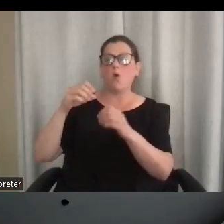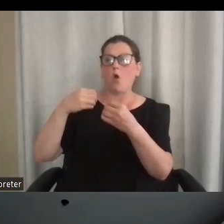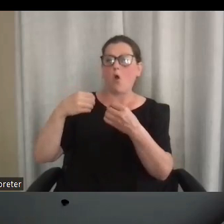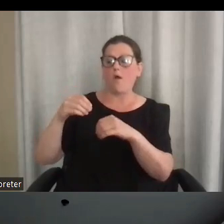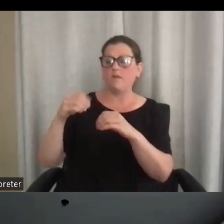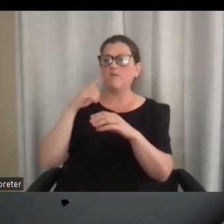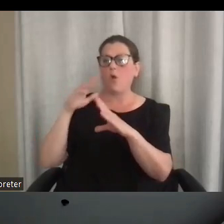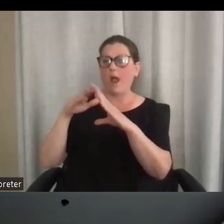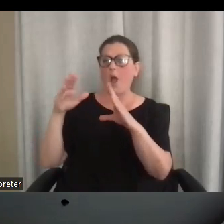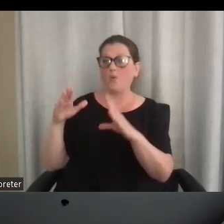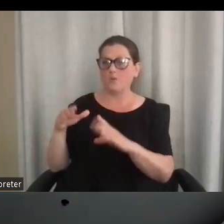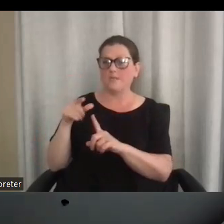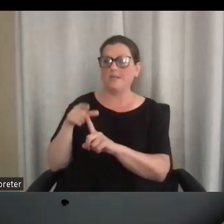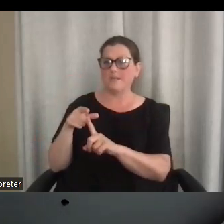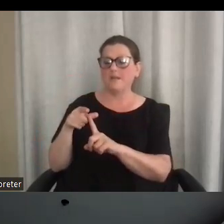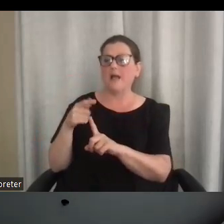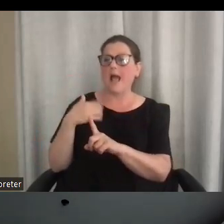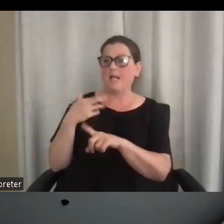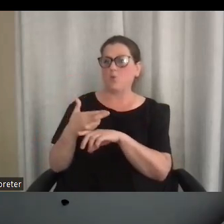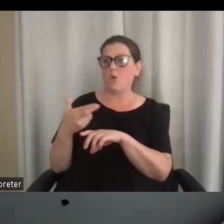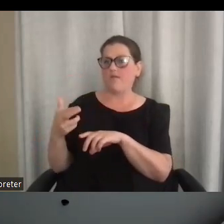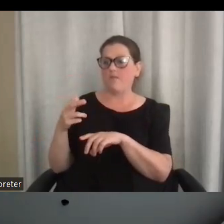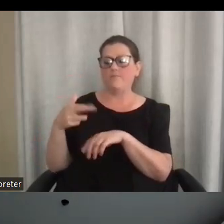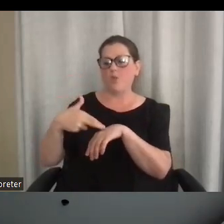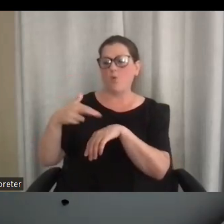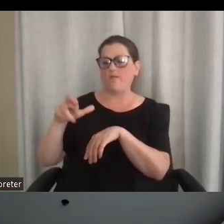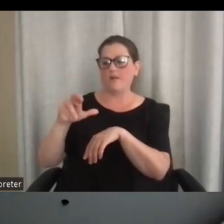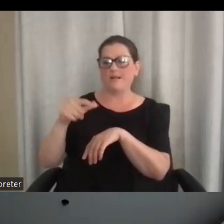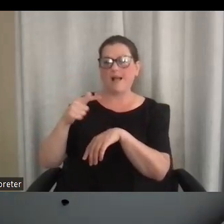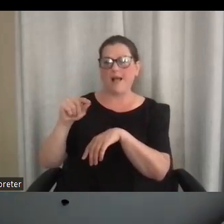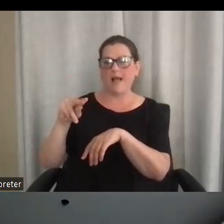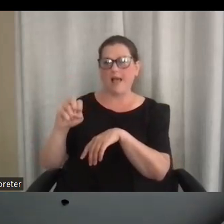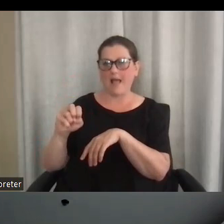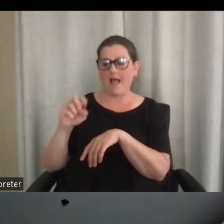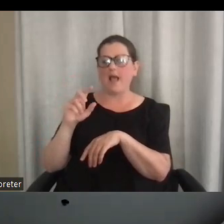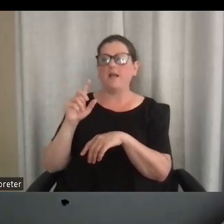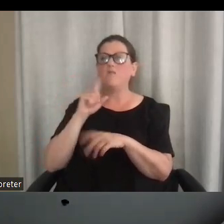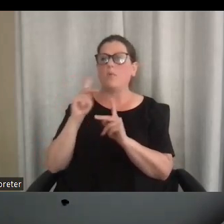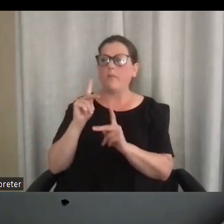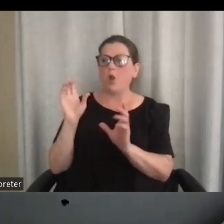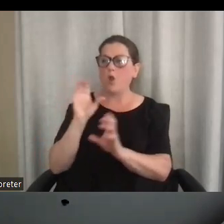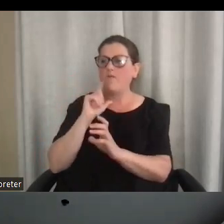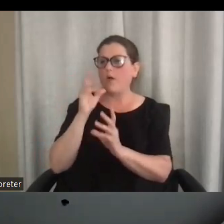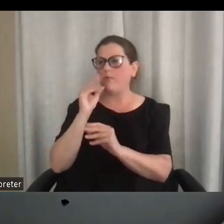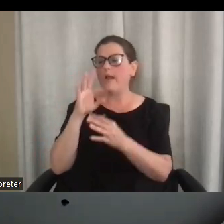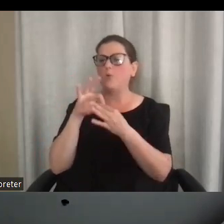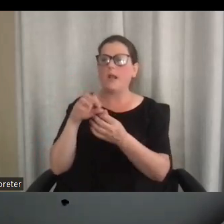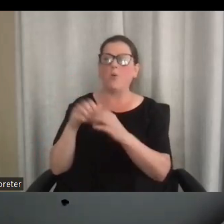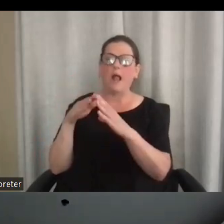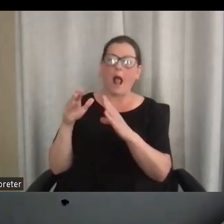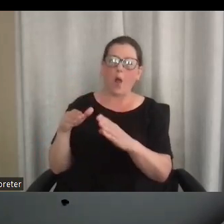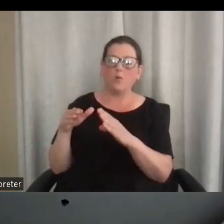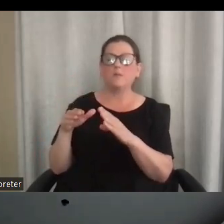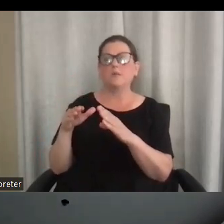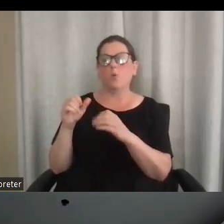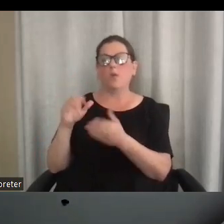Livable Communities Housing Assistance has a reference guide for Massachusetts residents seeking information on housing for families and individuals with